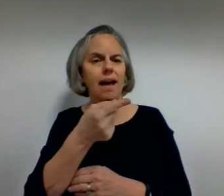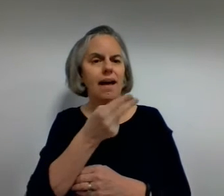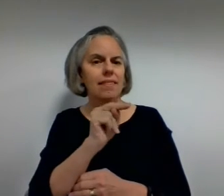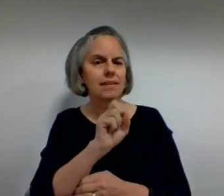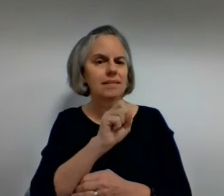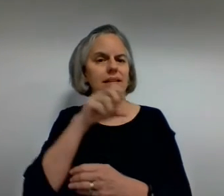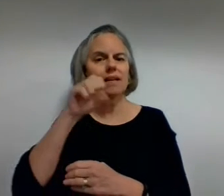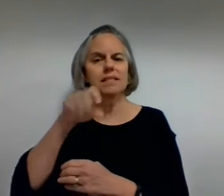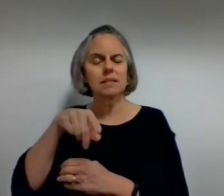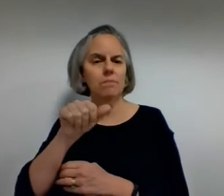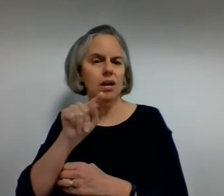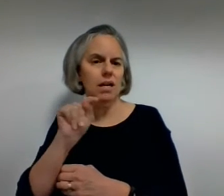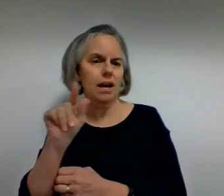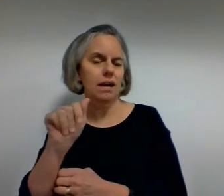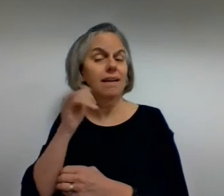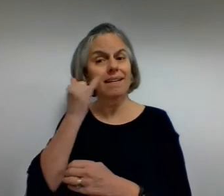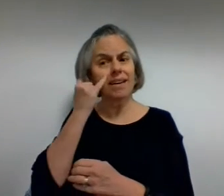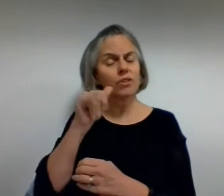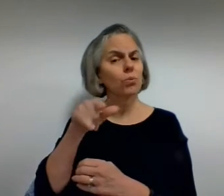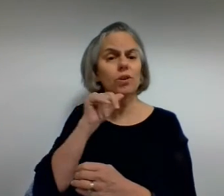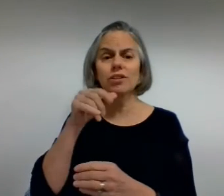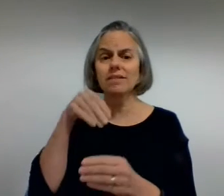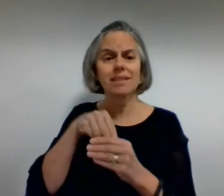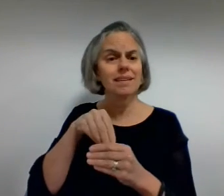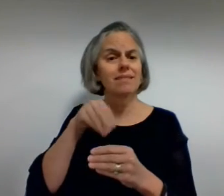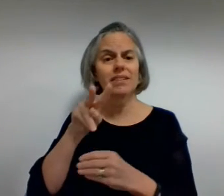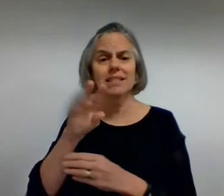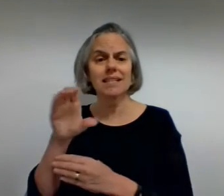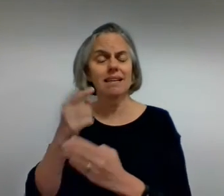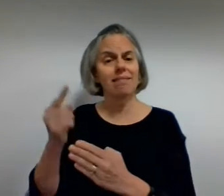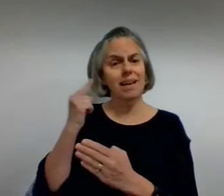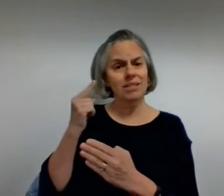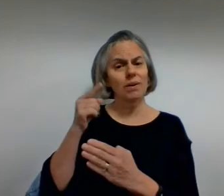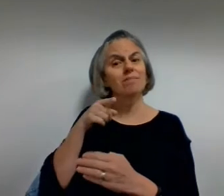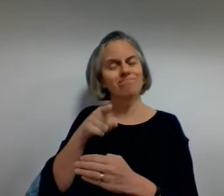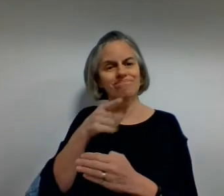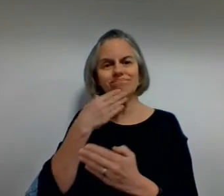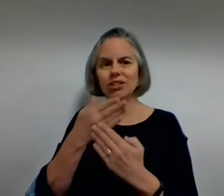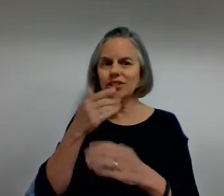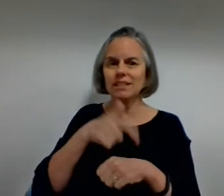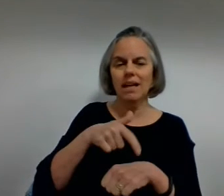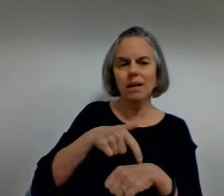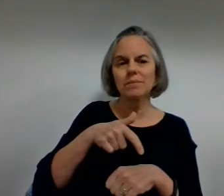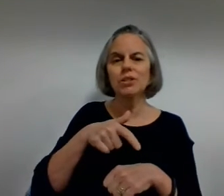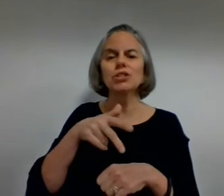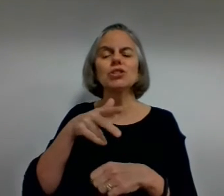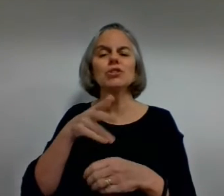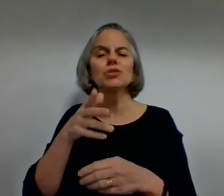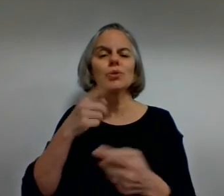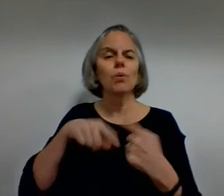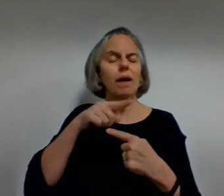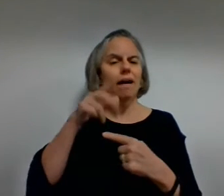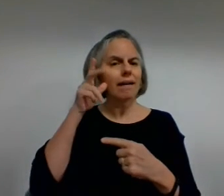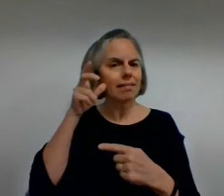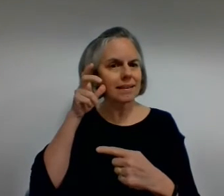not in BC last week, this would be a really good time to go back and make sure to listen to that virtual class recording, or at least to